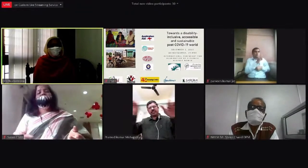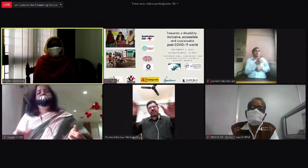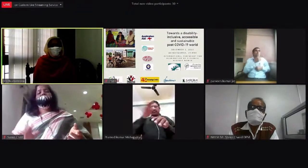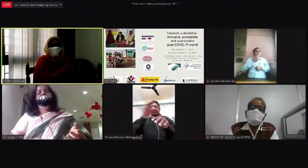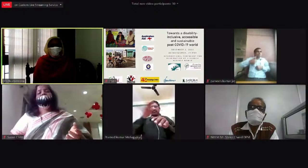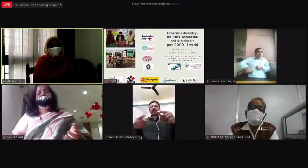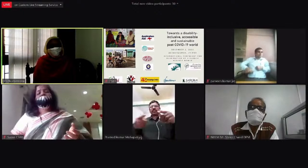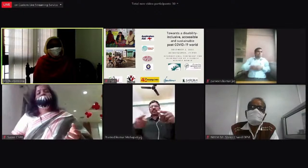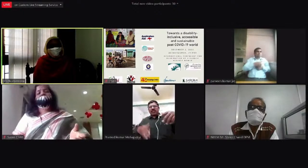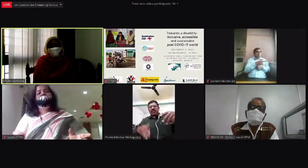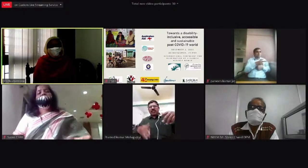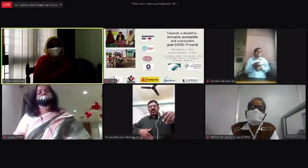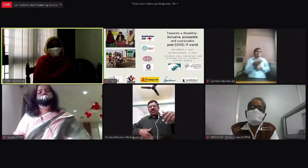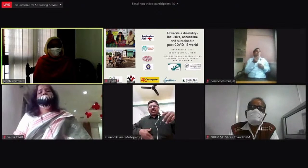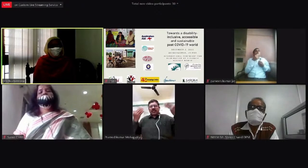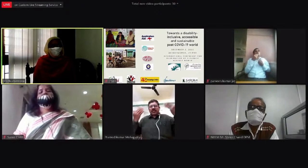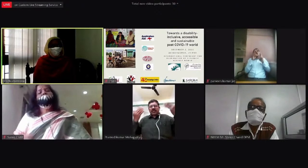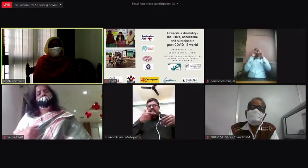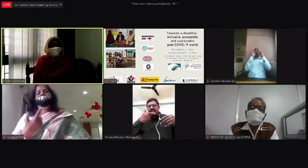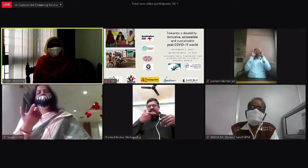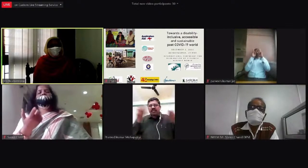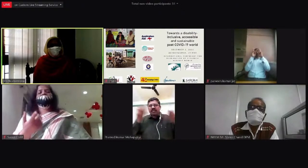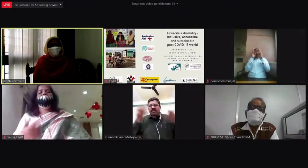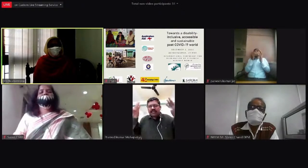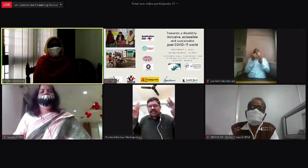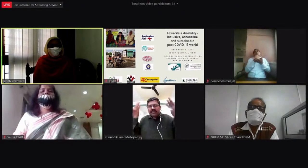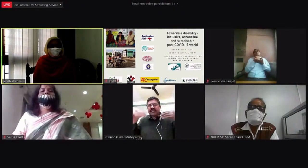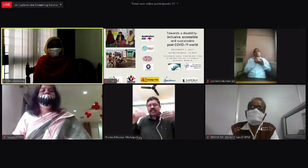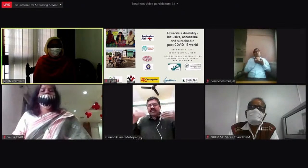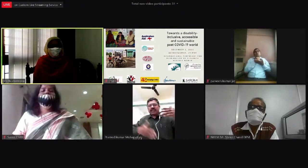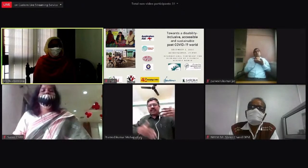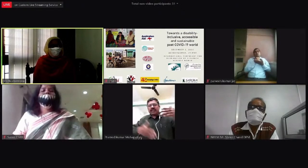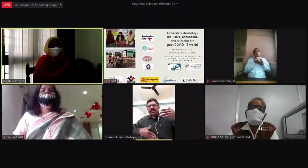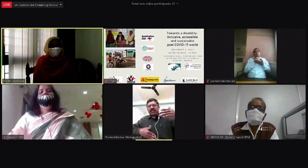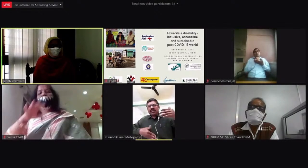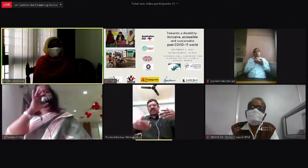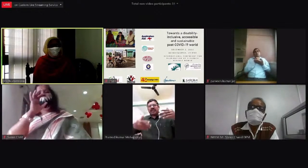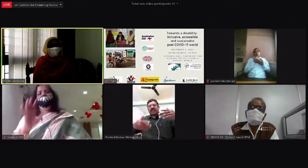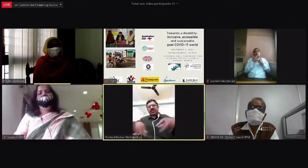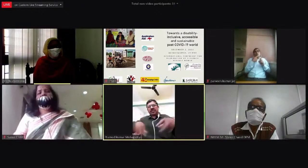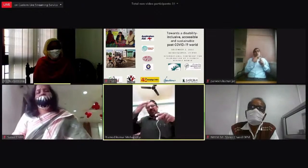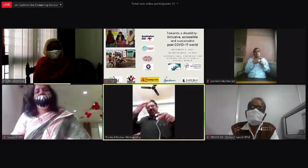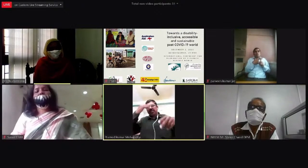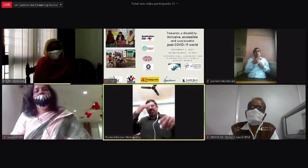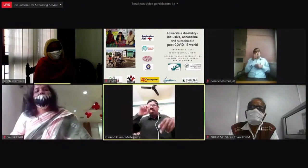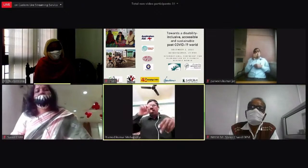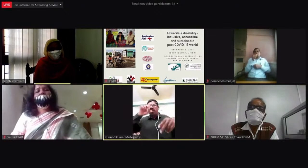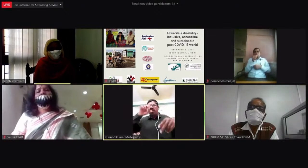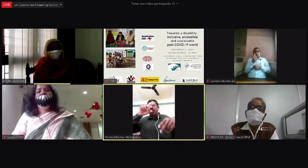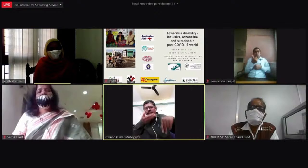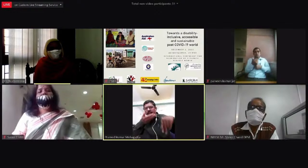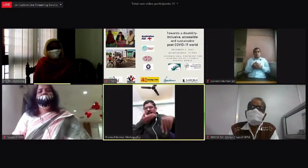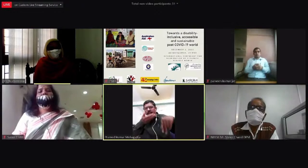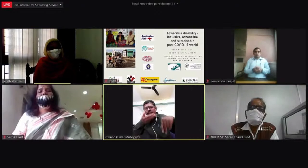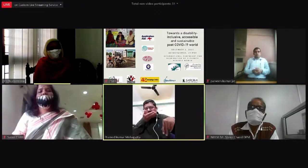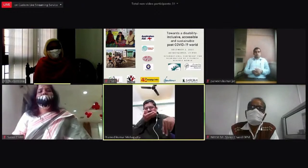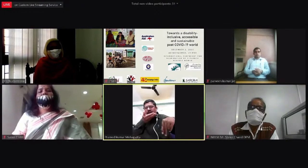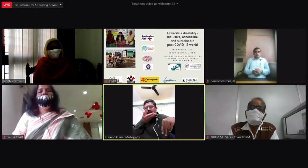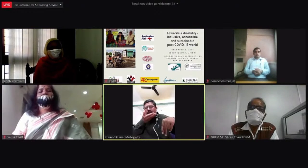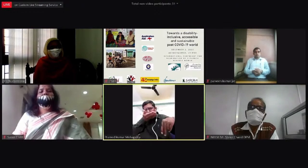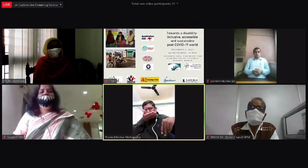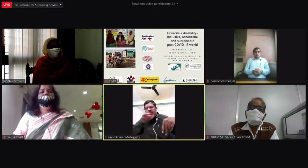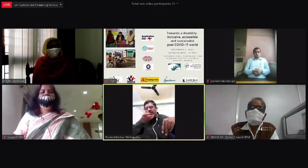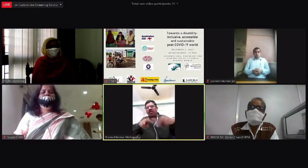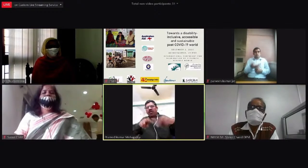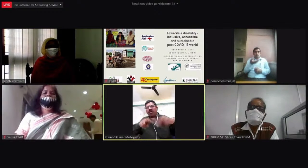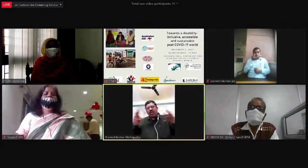And hence they should have some toilet or waterway facility established for